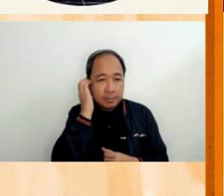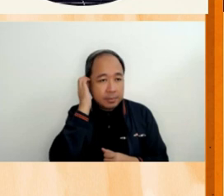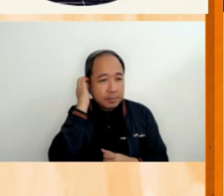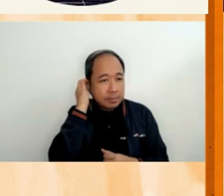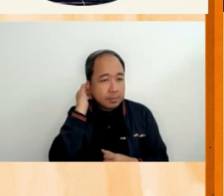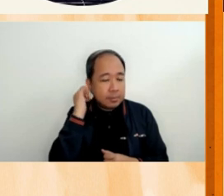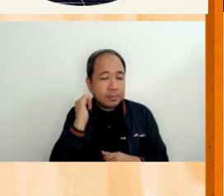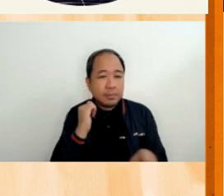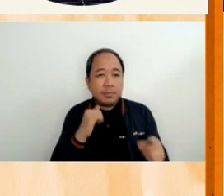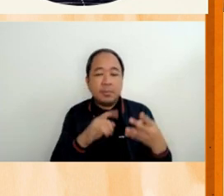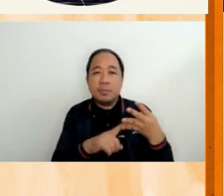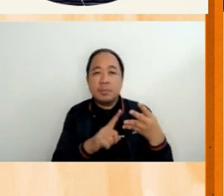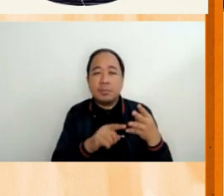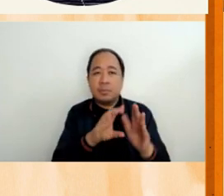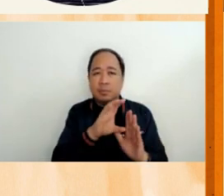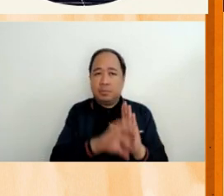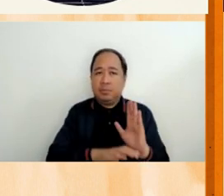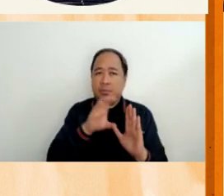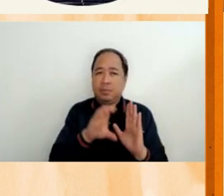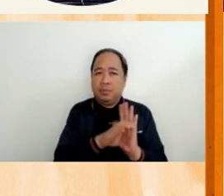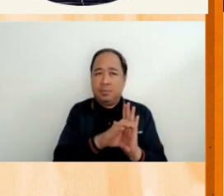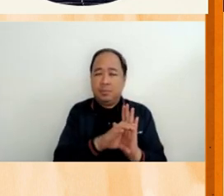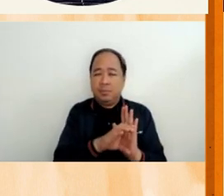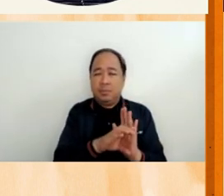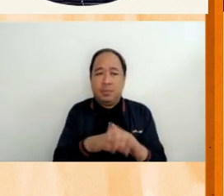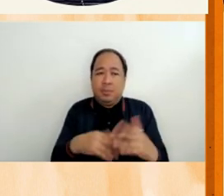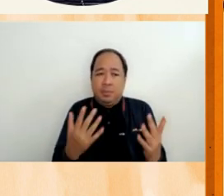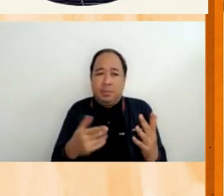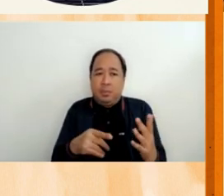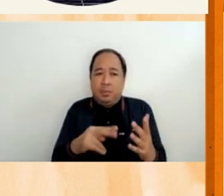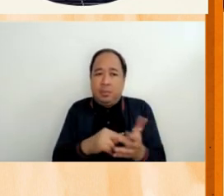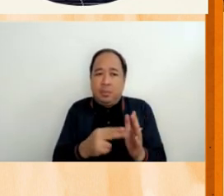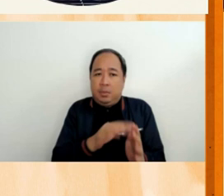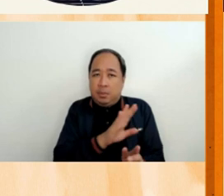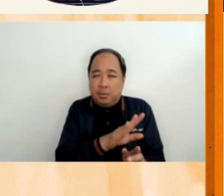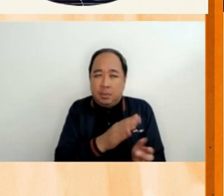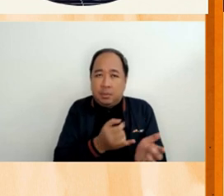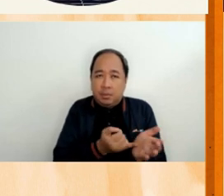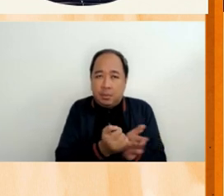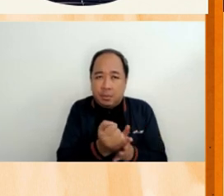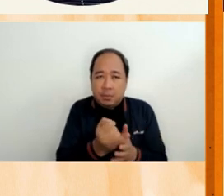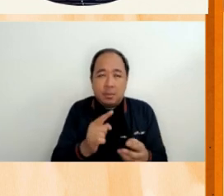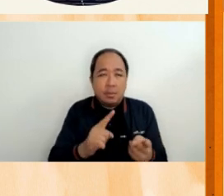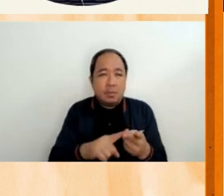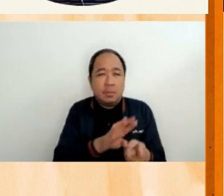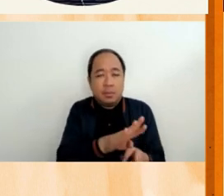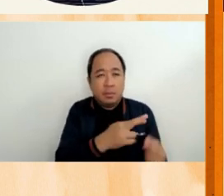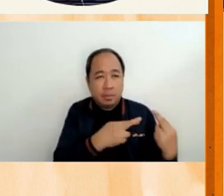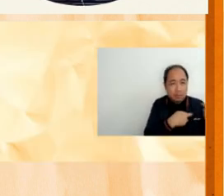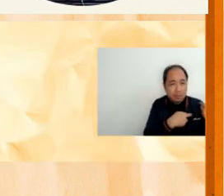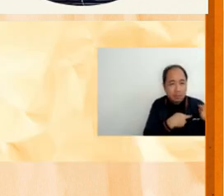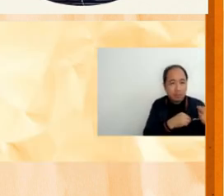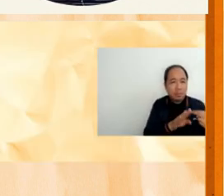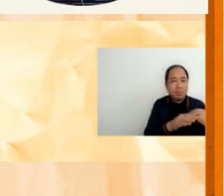character. Good character in a child refers to their integrity, responsibility, and